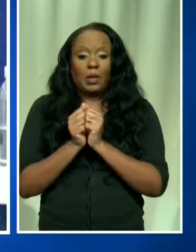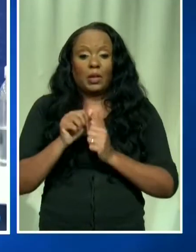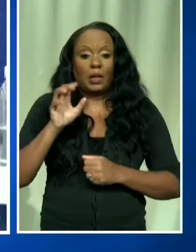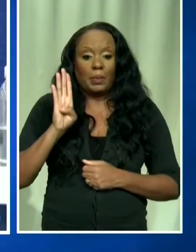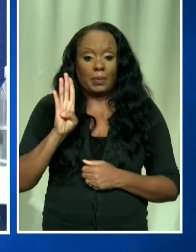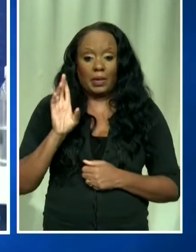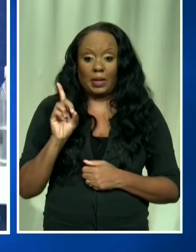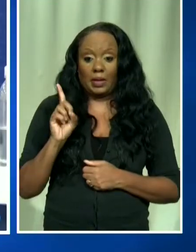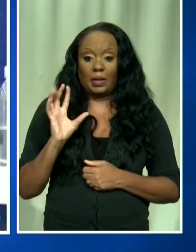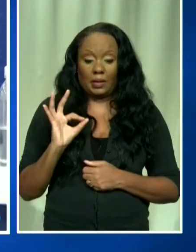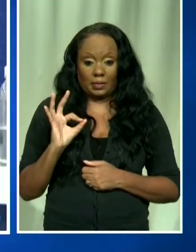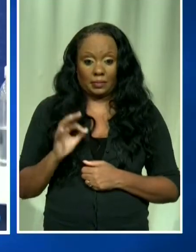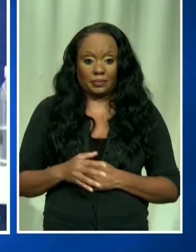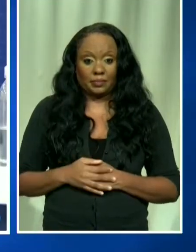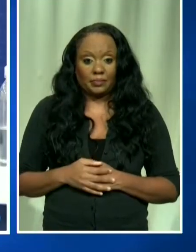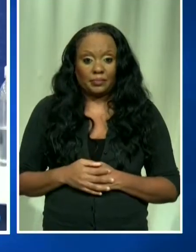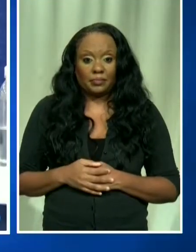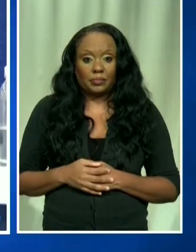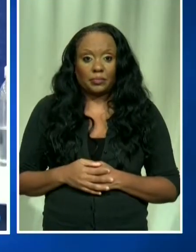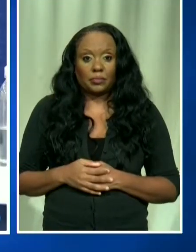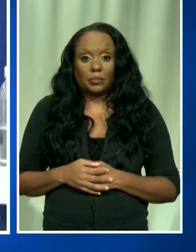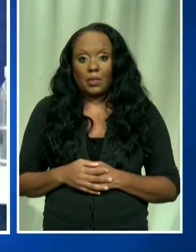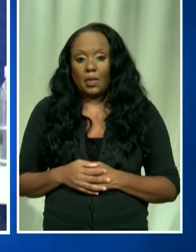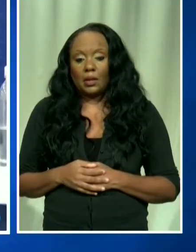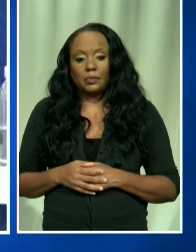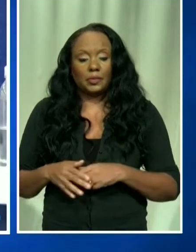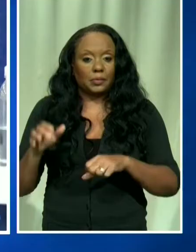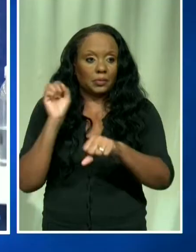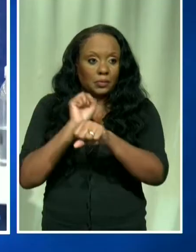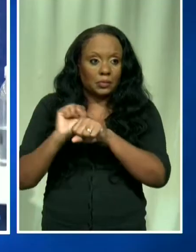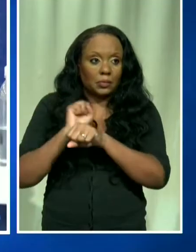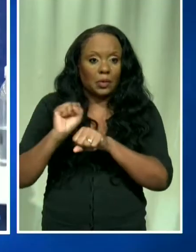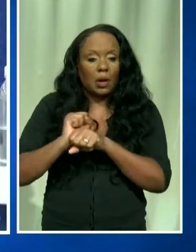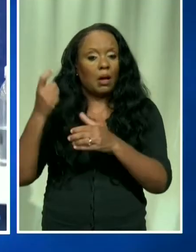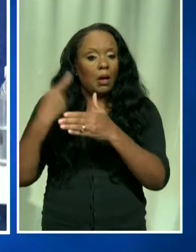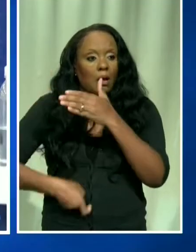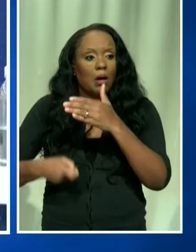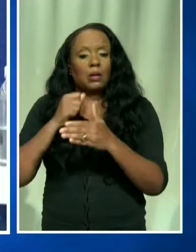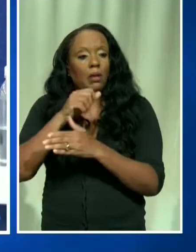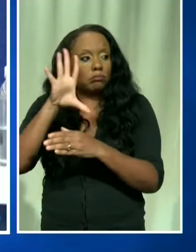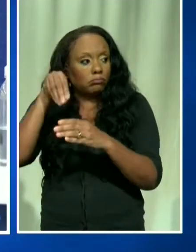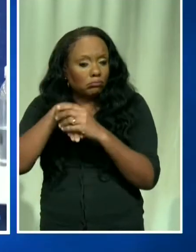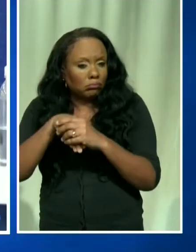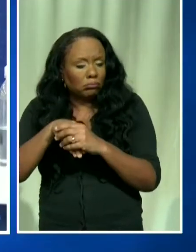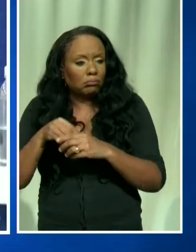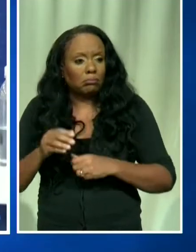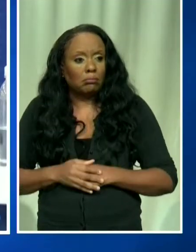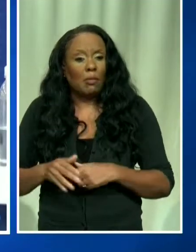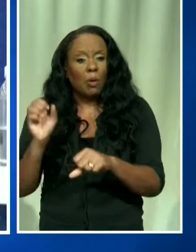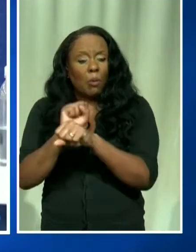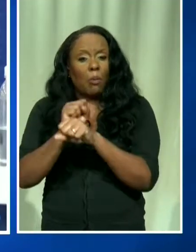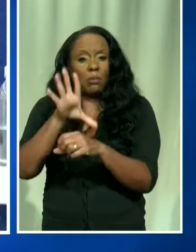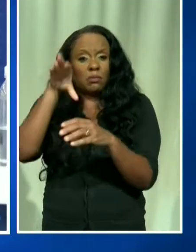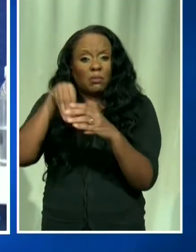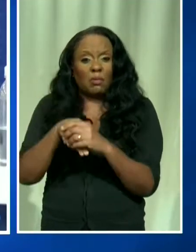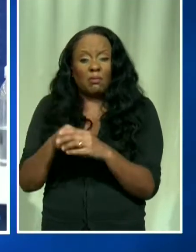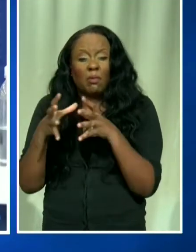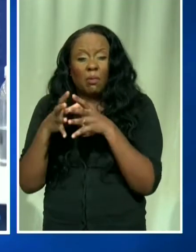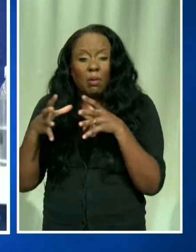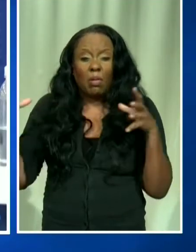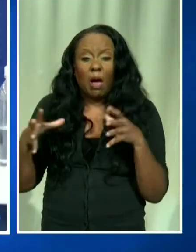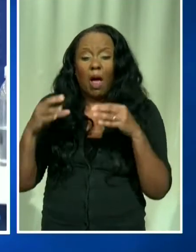as a result, most labor costs were not included in this expenditure. The work involved extensive